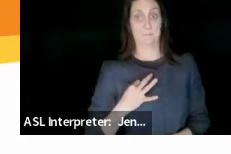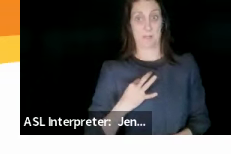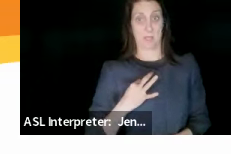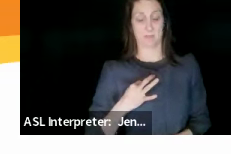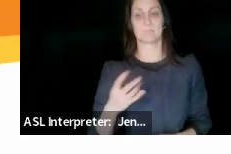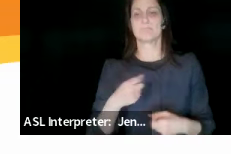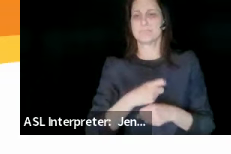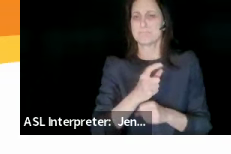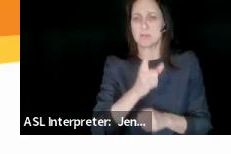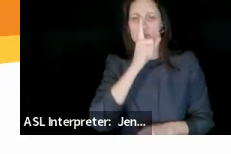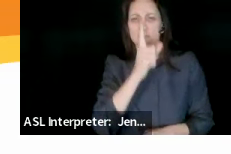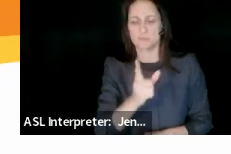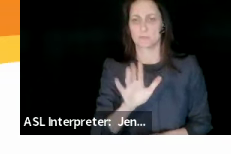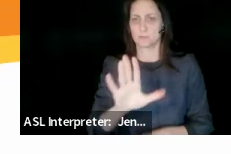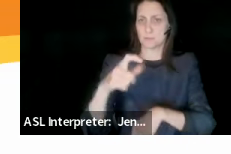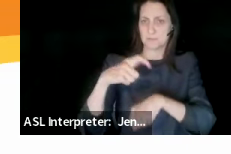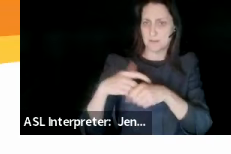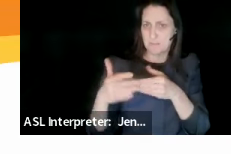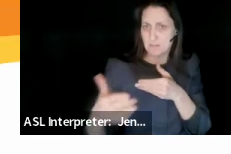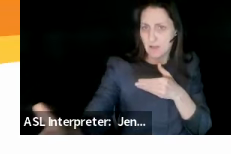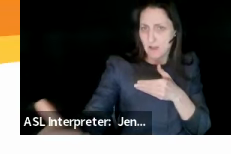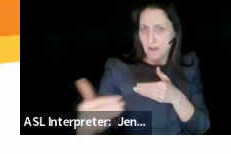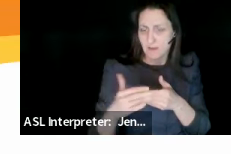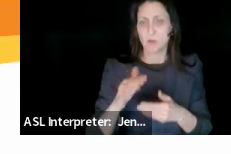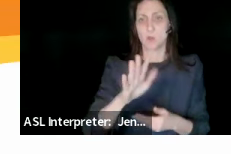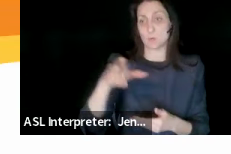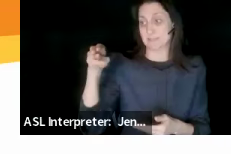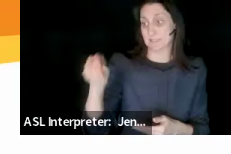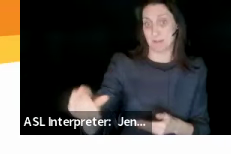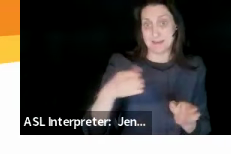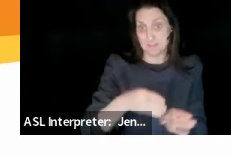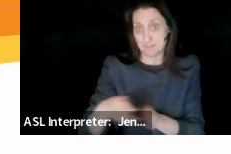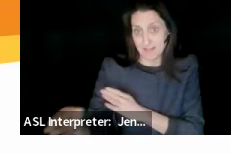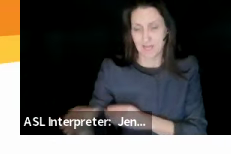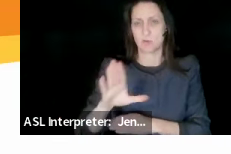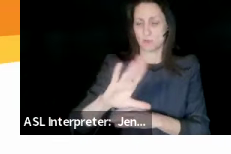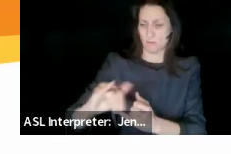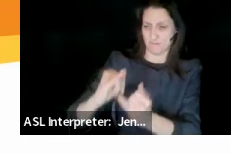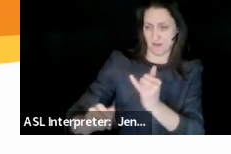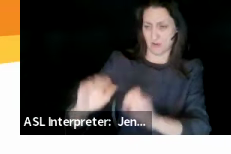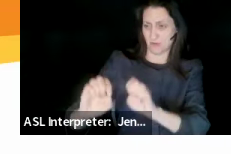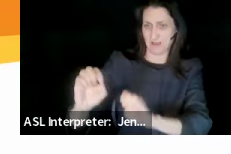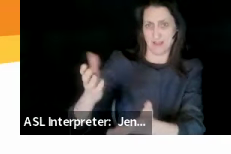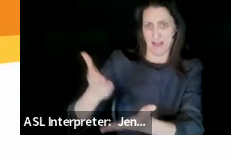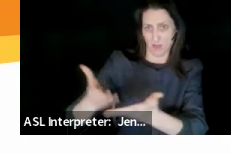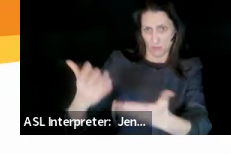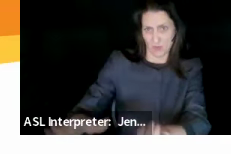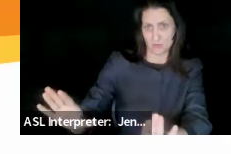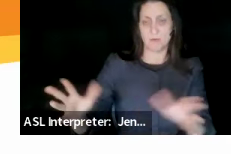your spending plan, and the final evaluation all align with the grant completion